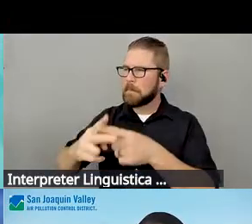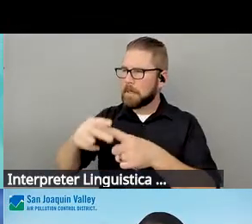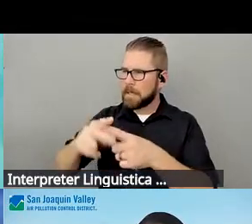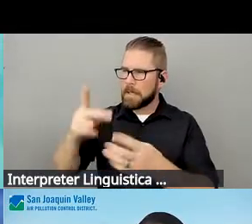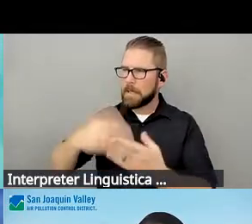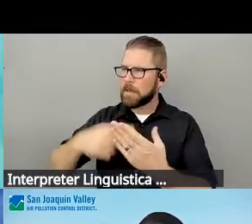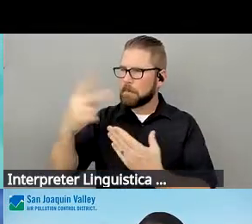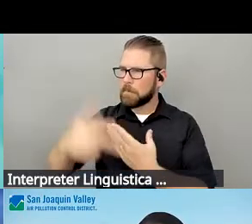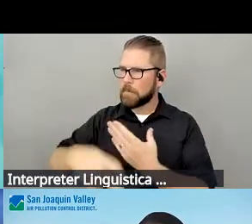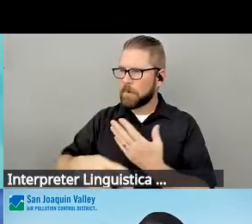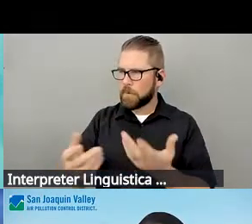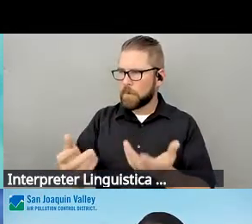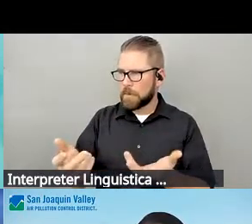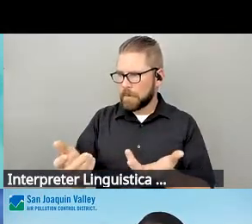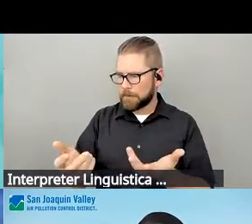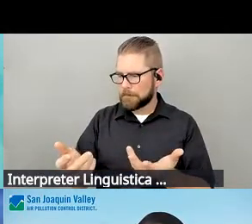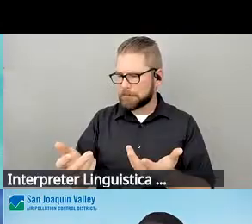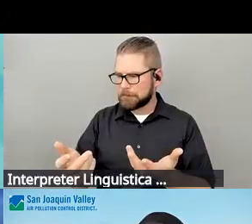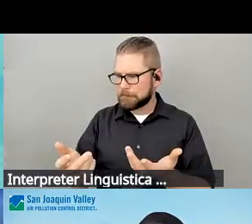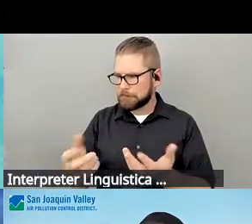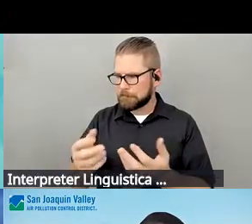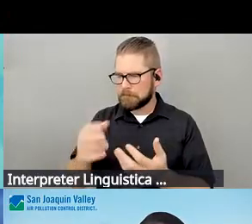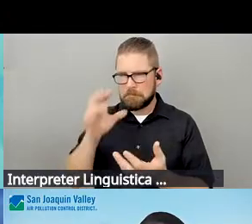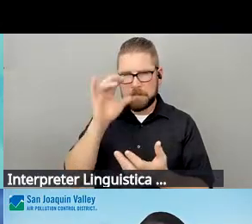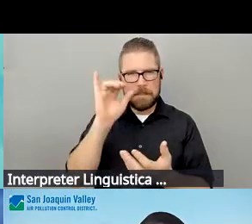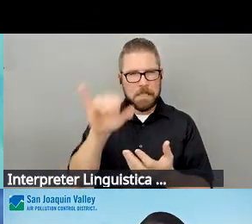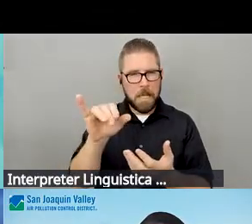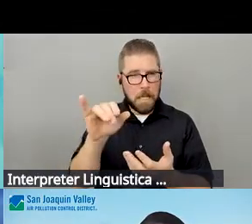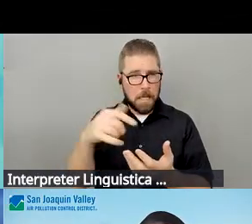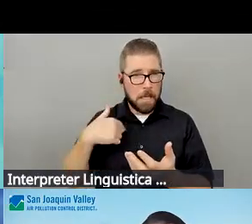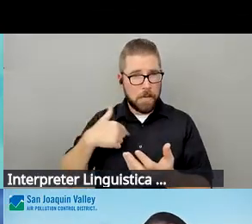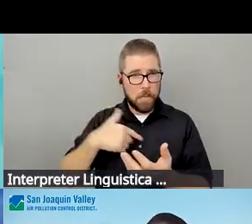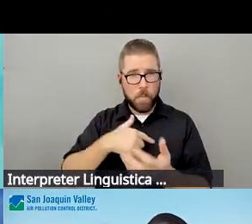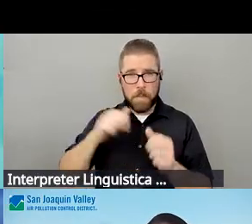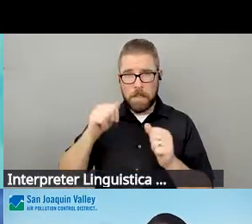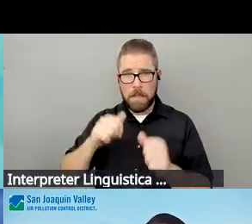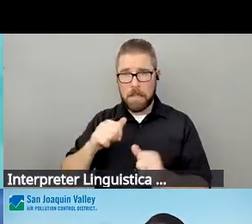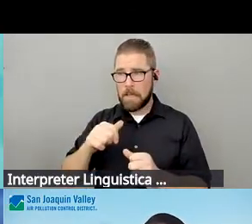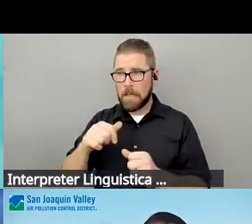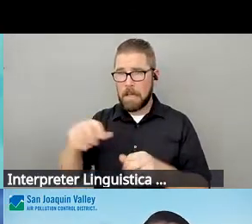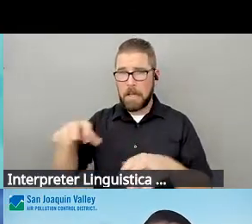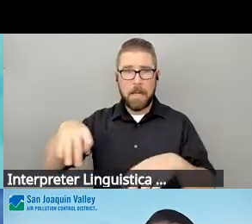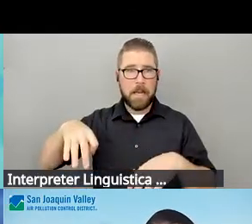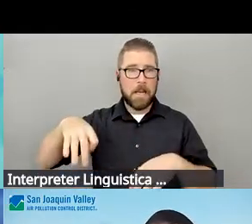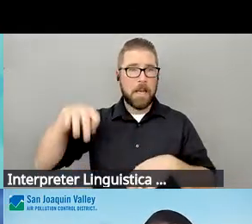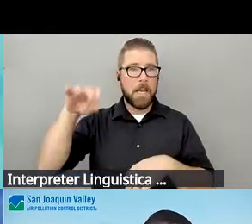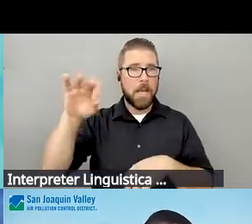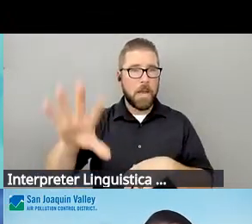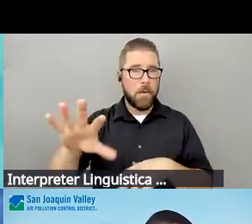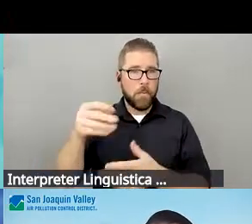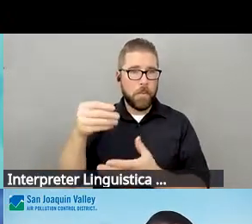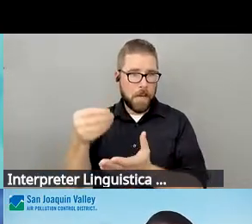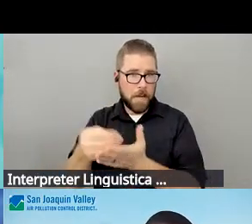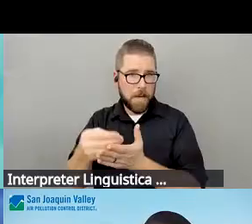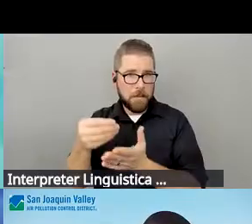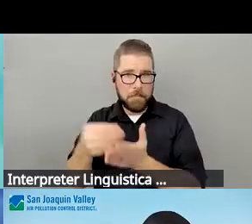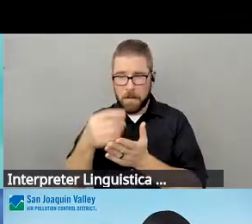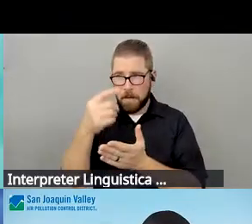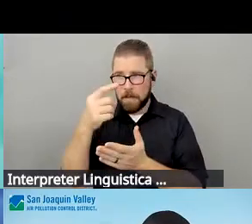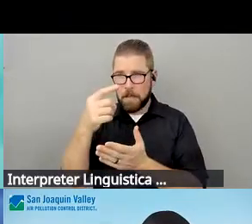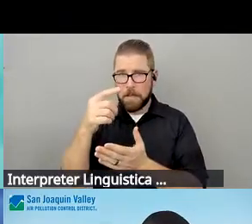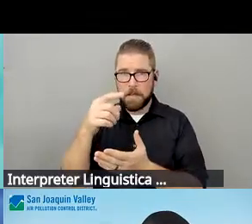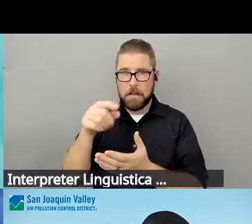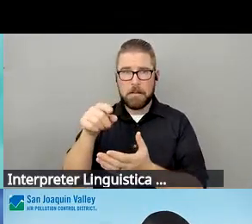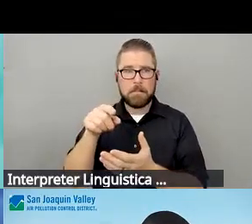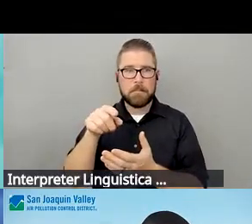something that we can donate the money to Delta